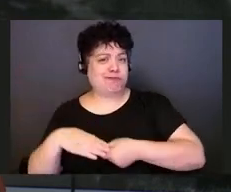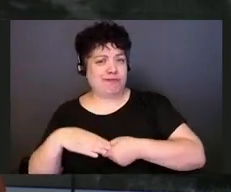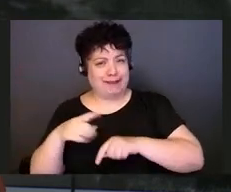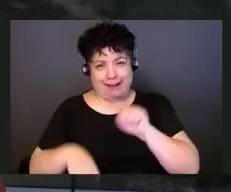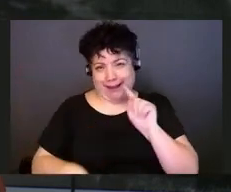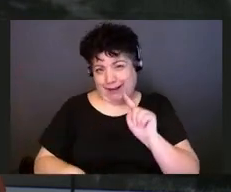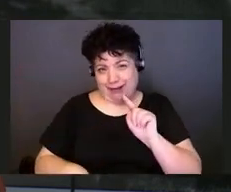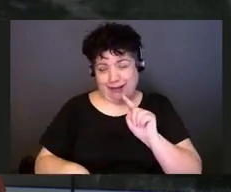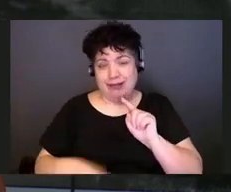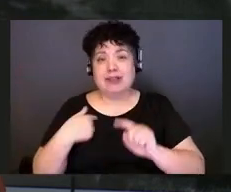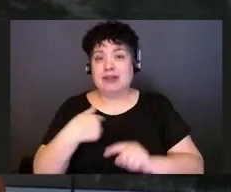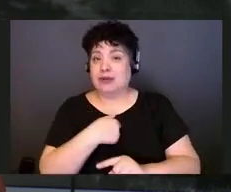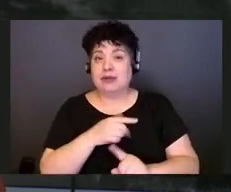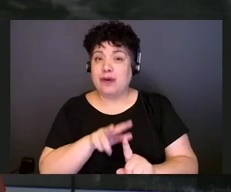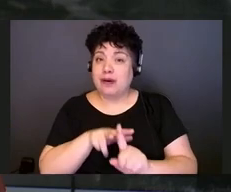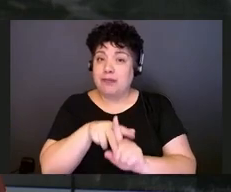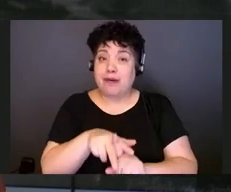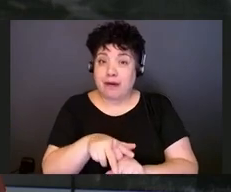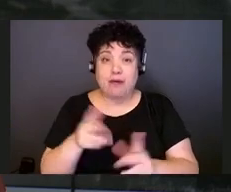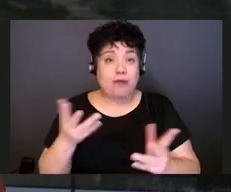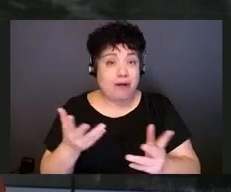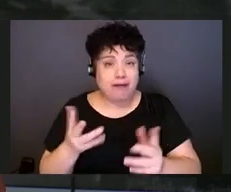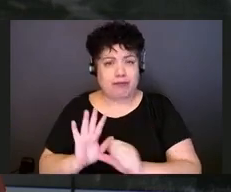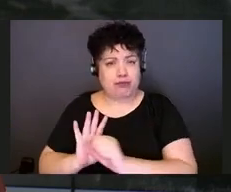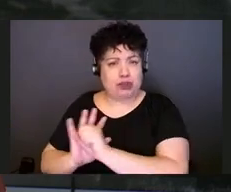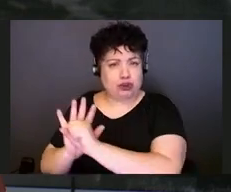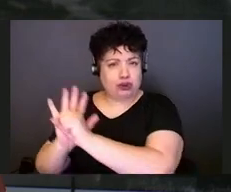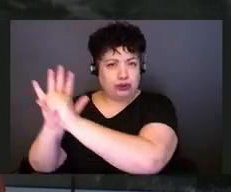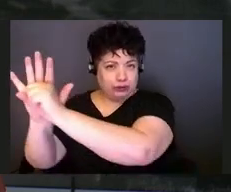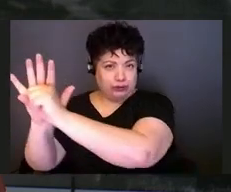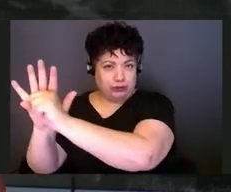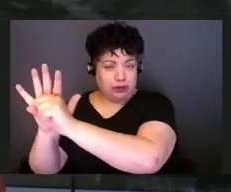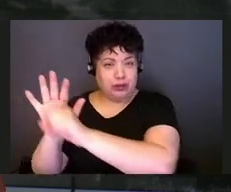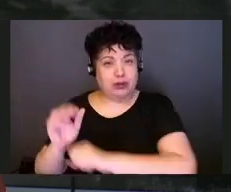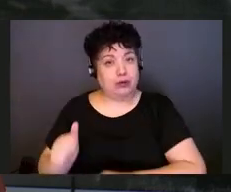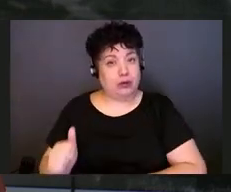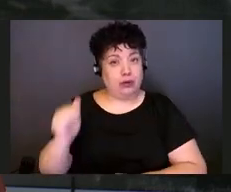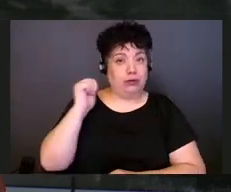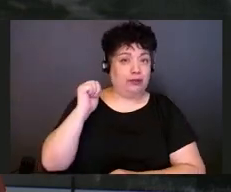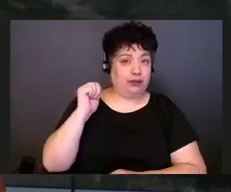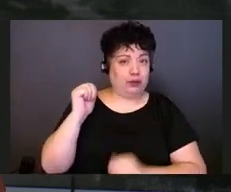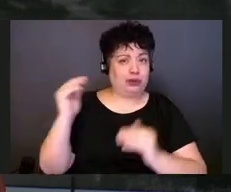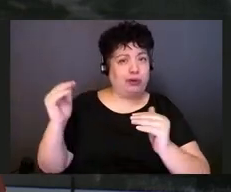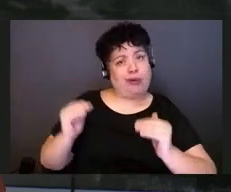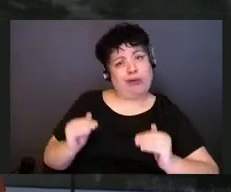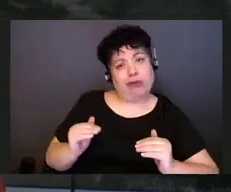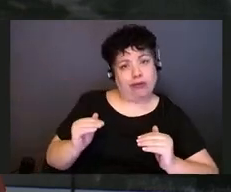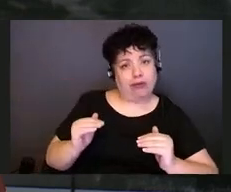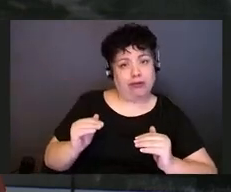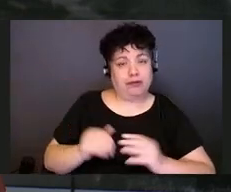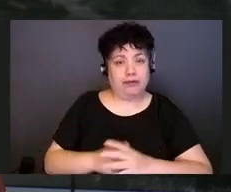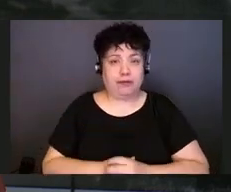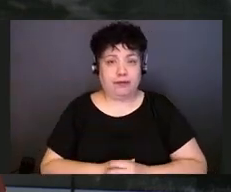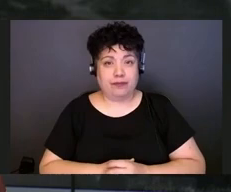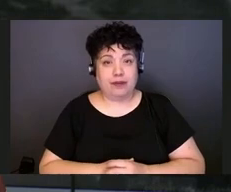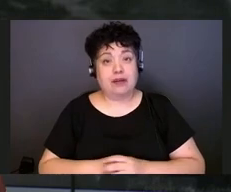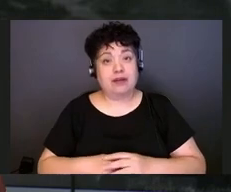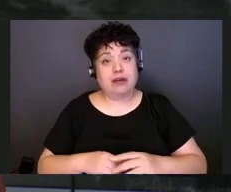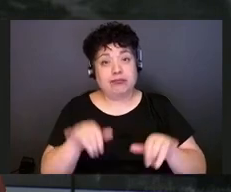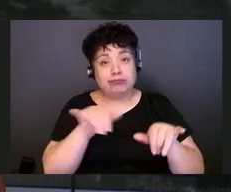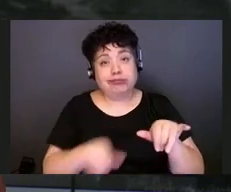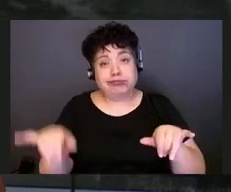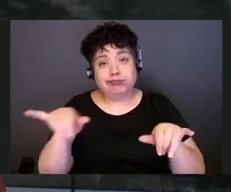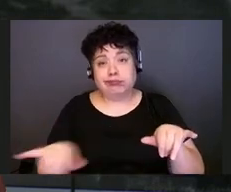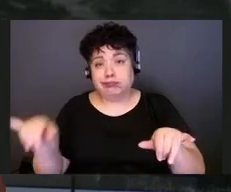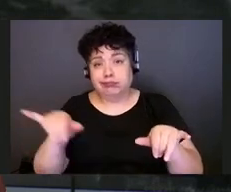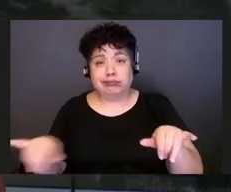must apply pressure. We refuse to be the lesser. Break cycles,